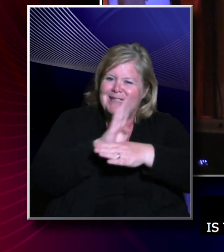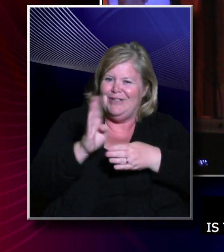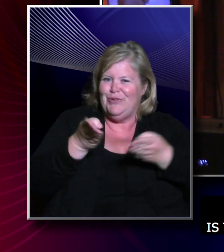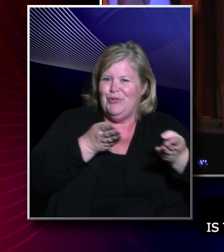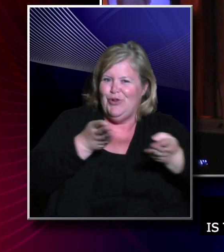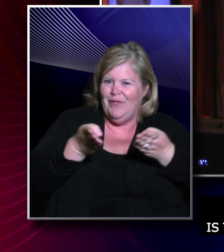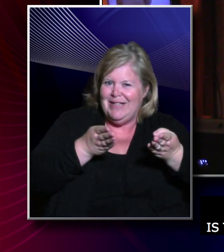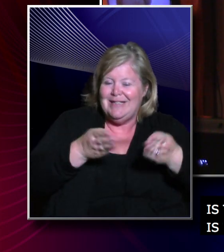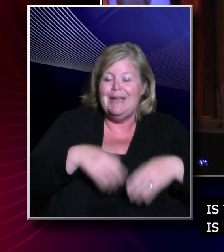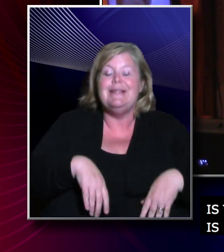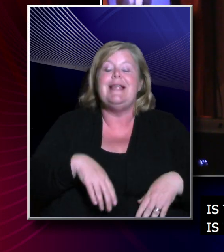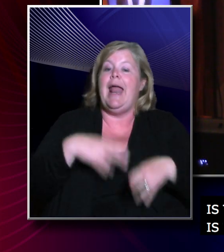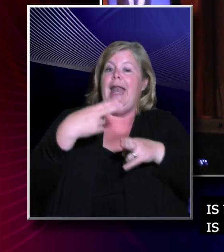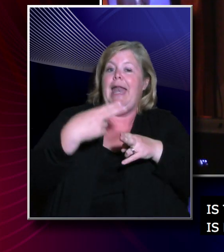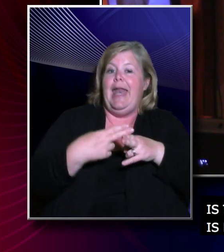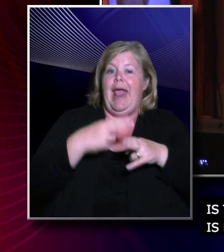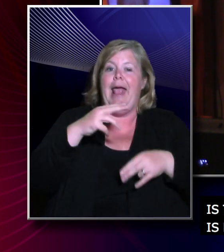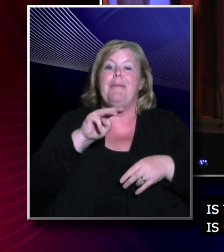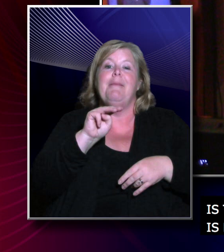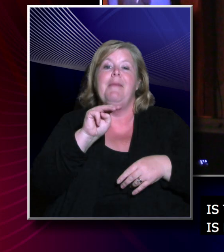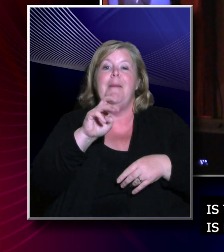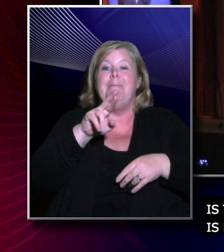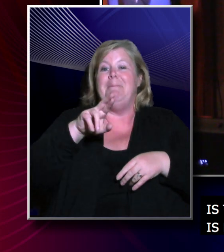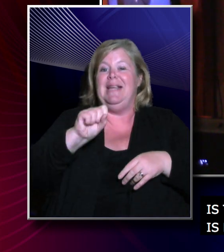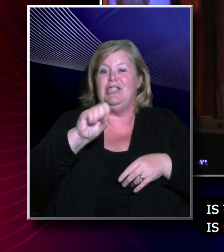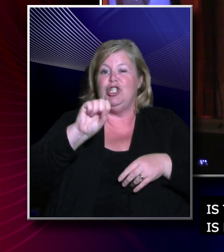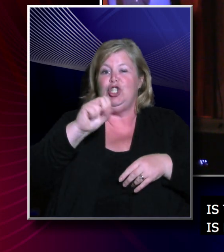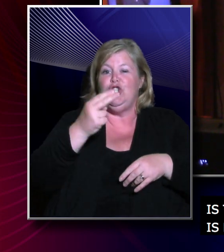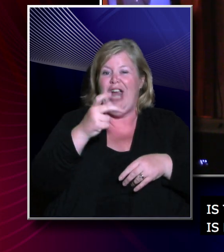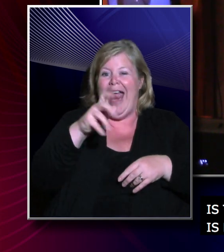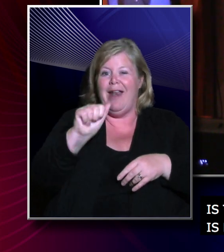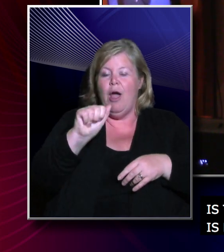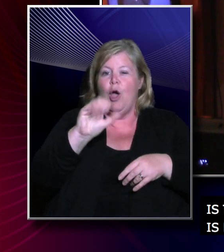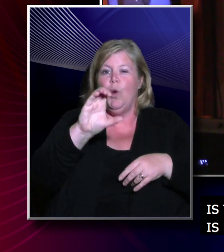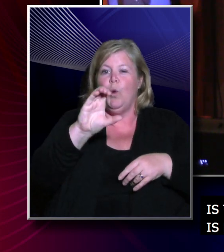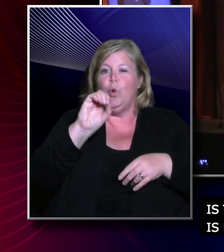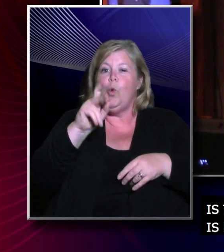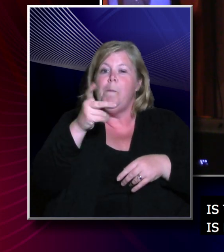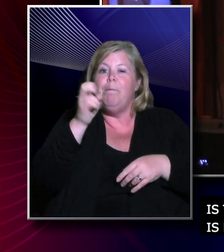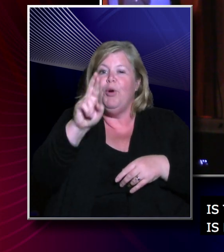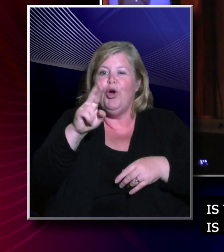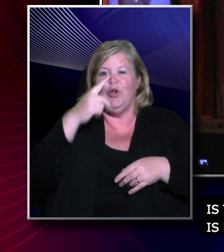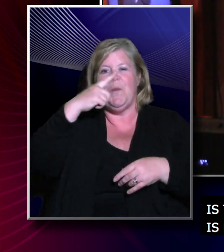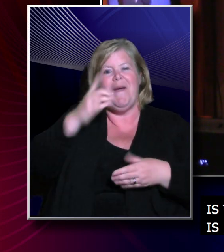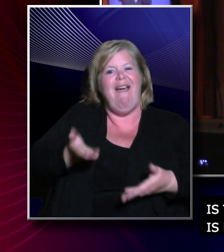is Miss Shayna Cooper. Please stand up.